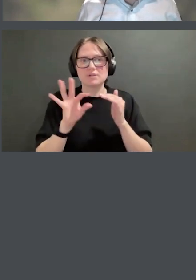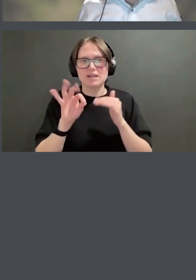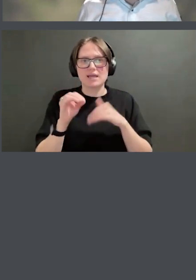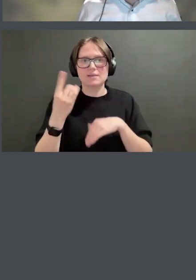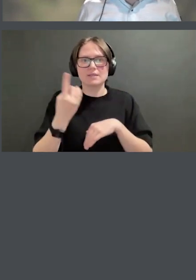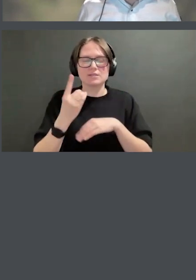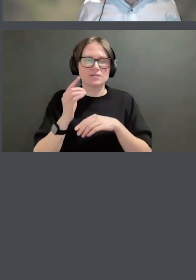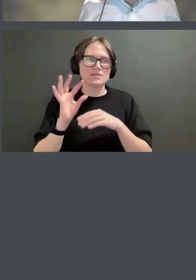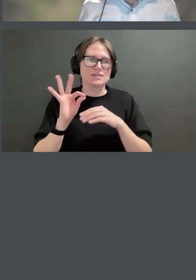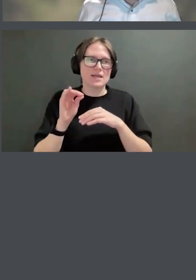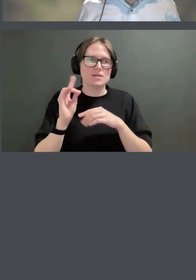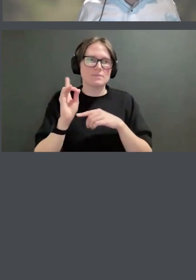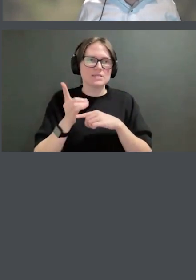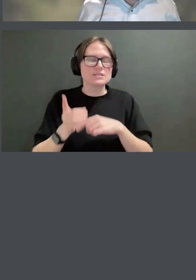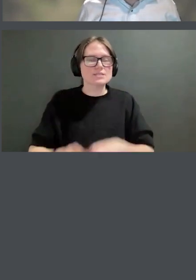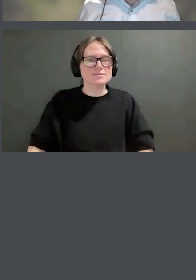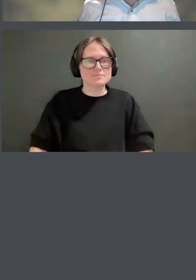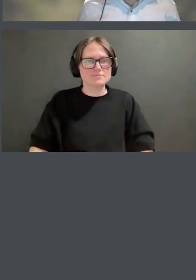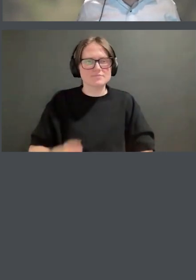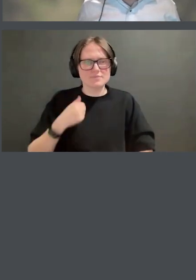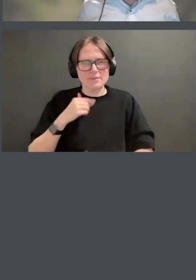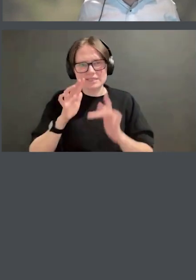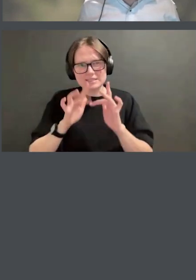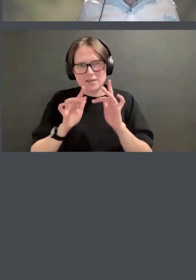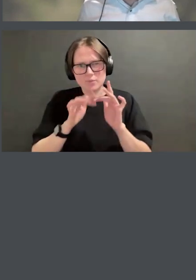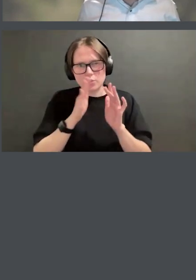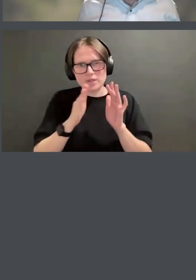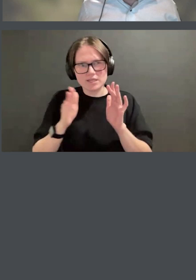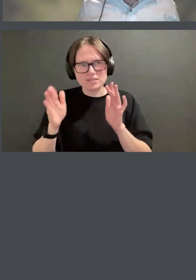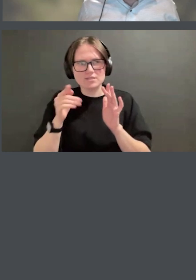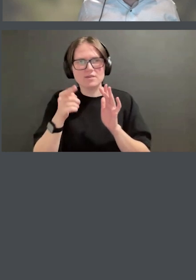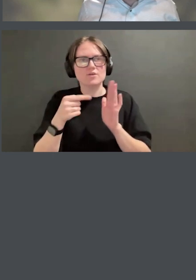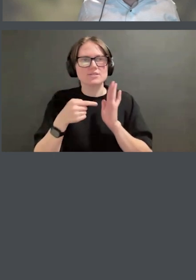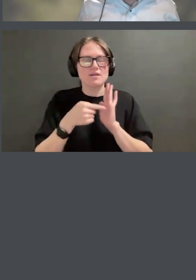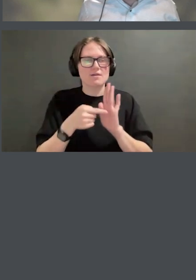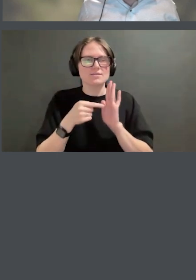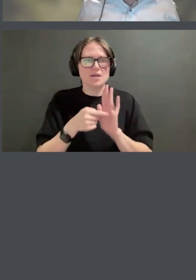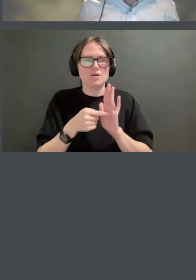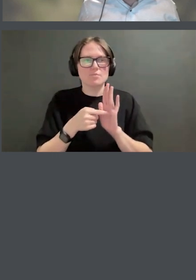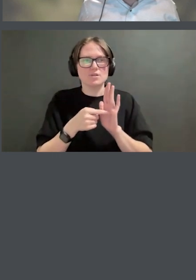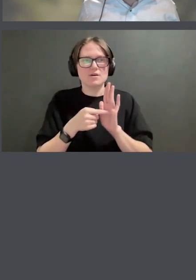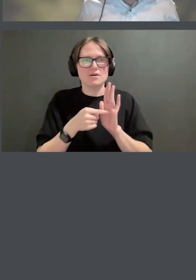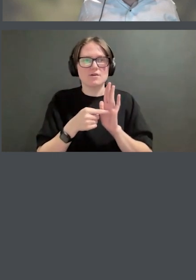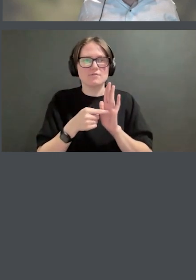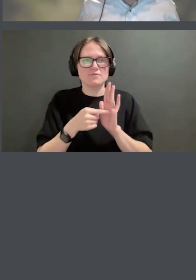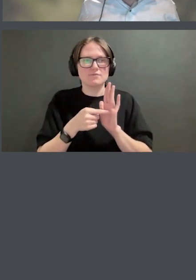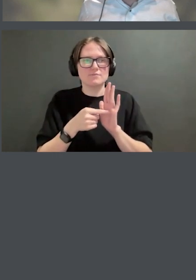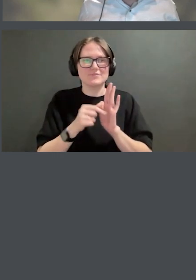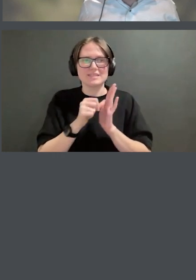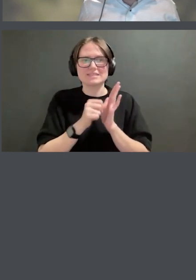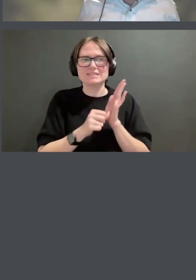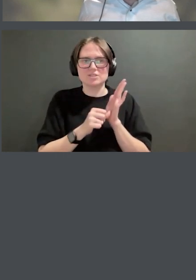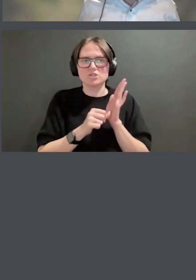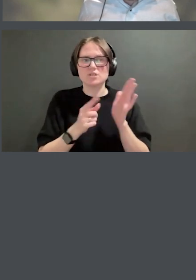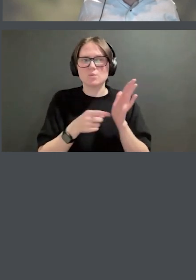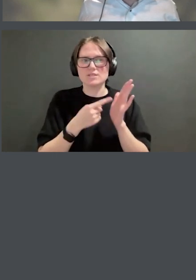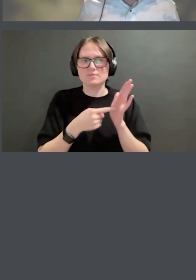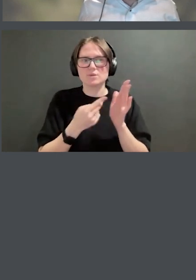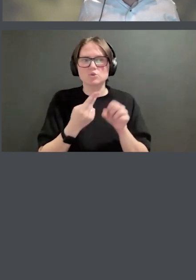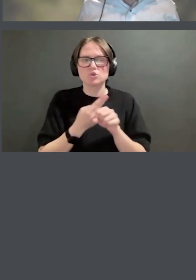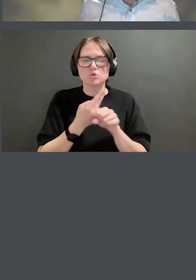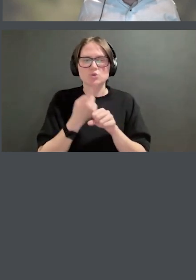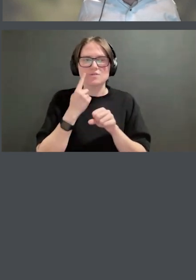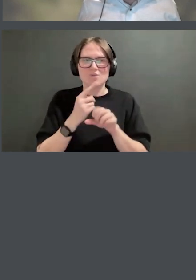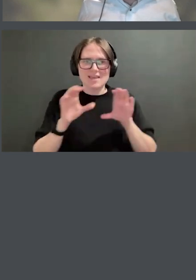I'm going to kind of skip through this. Here's an example of the incision we would sometimes used for the